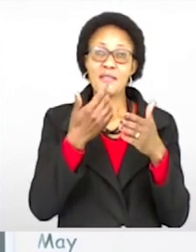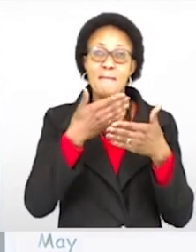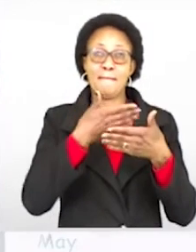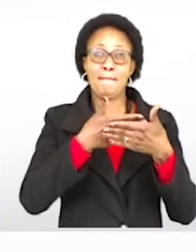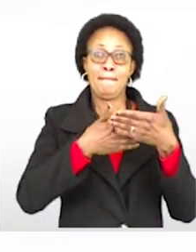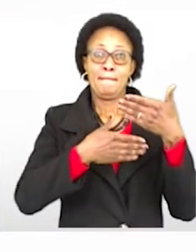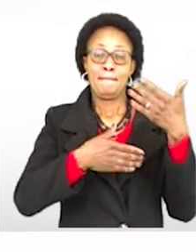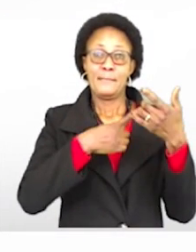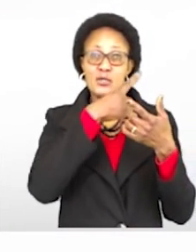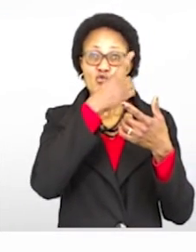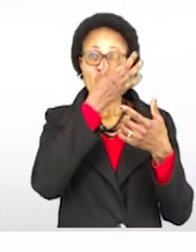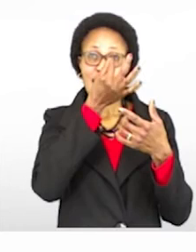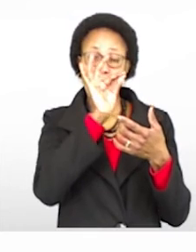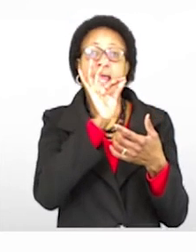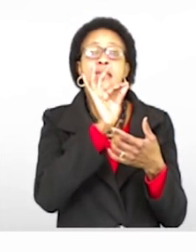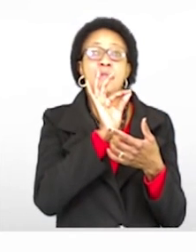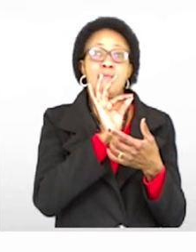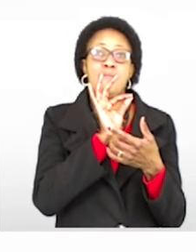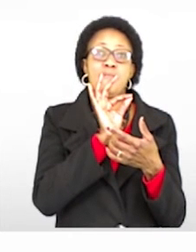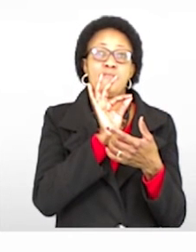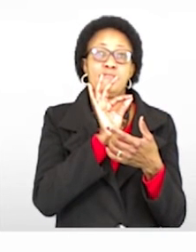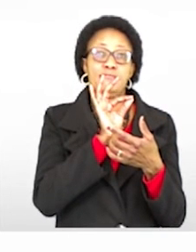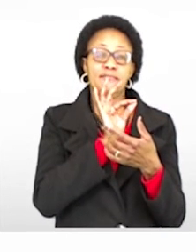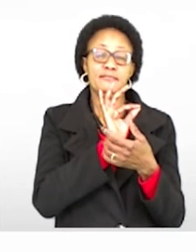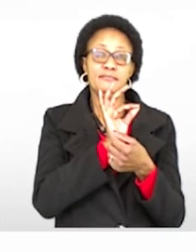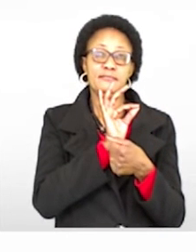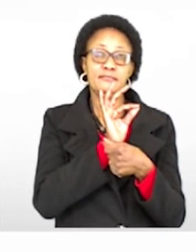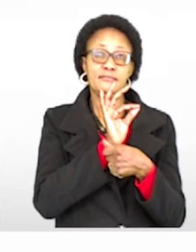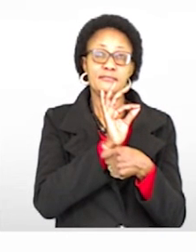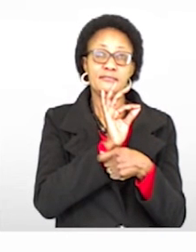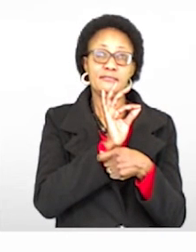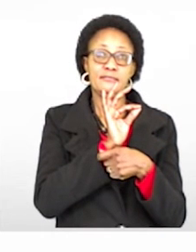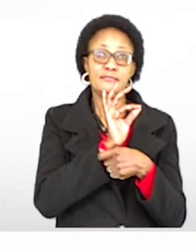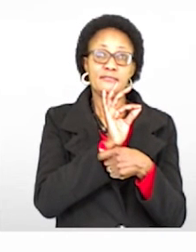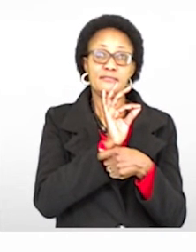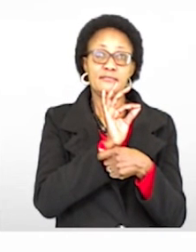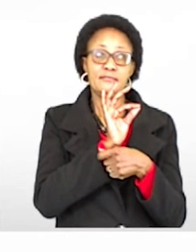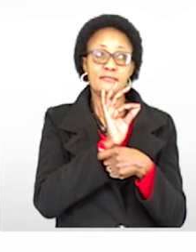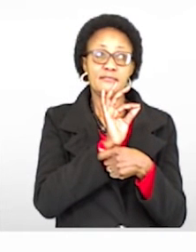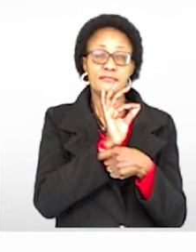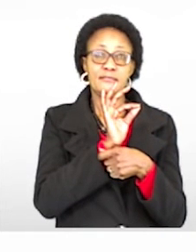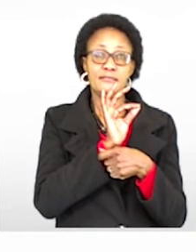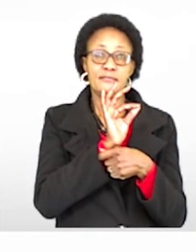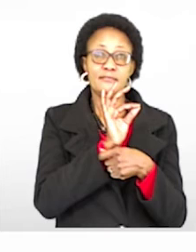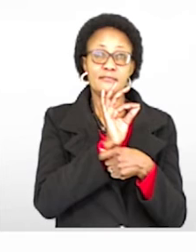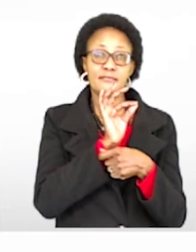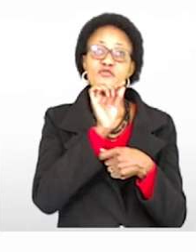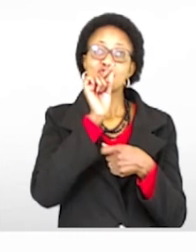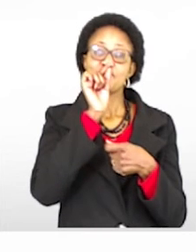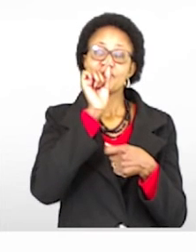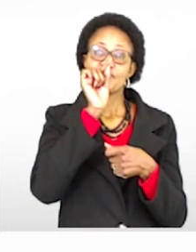page 19. On page 19, you can see that we are going to be using our finger